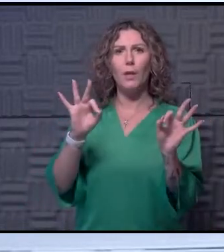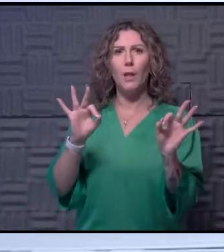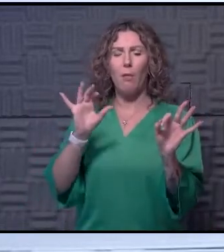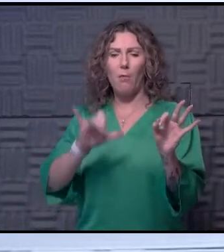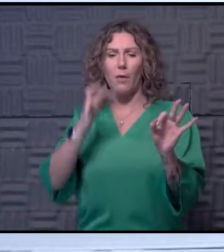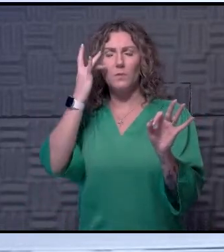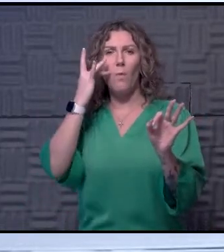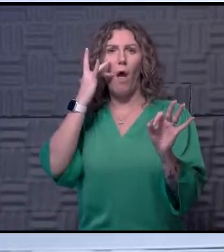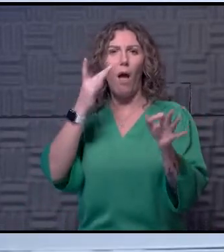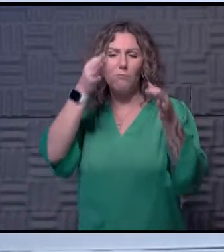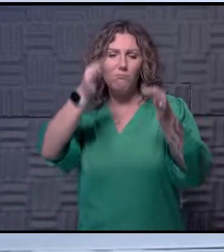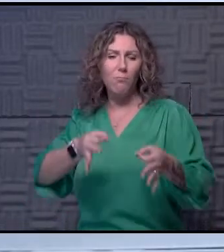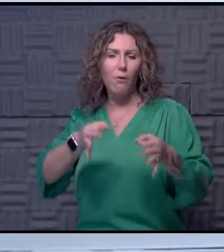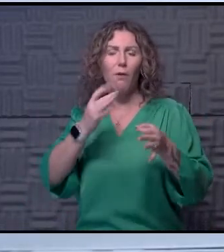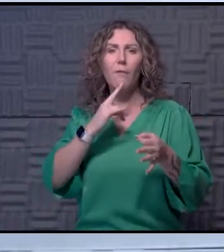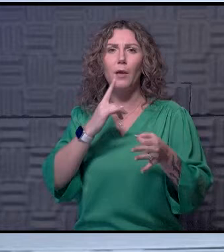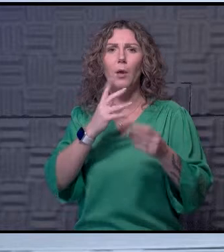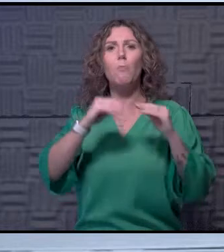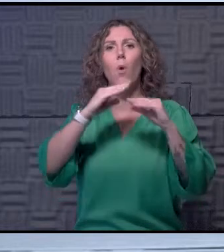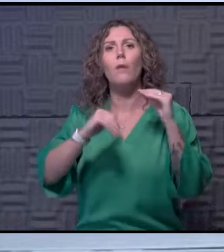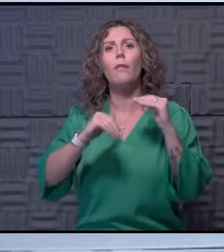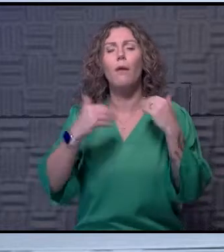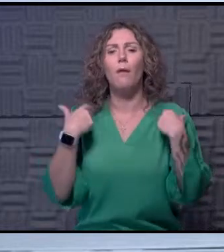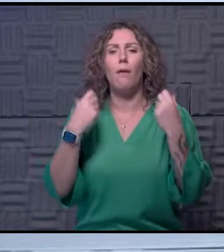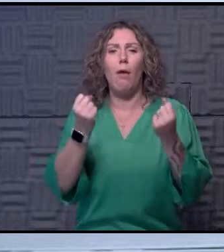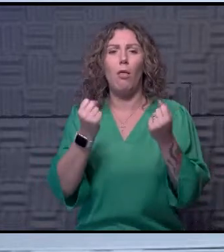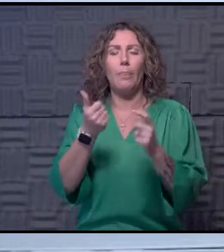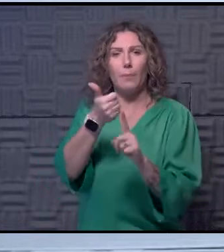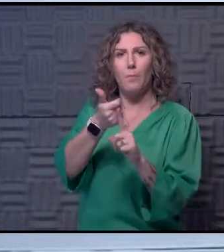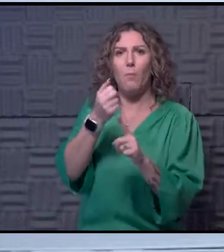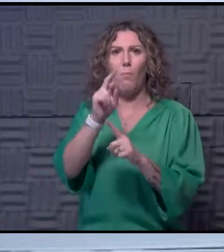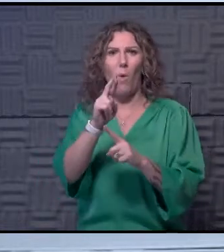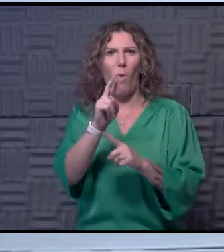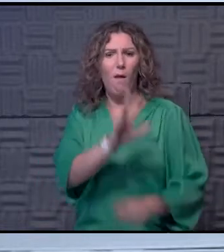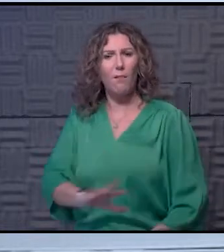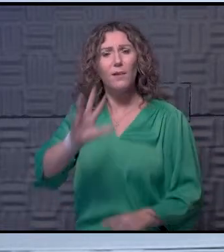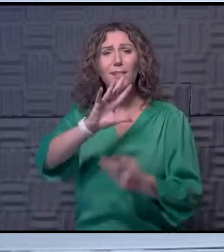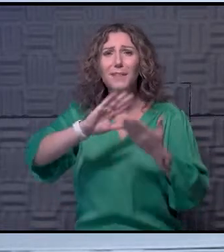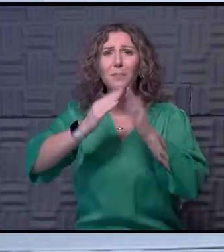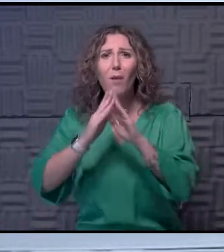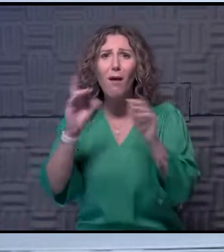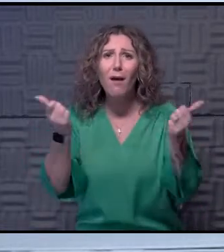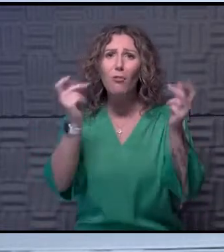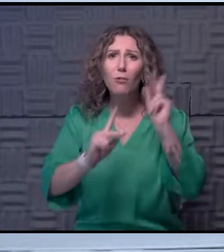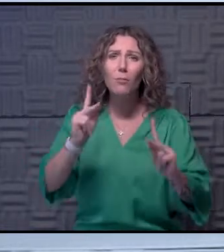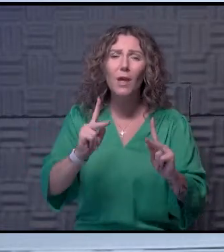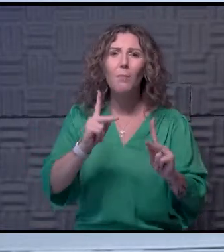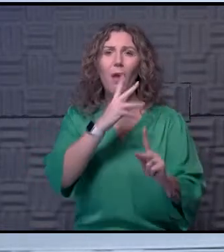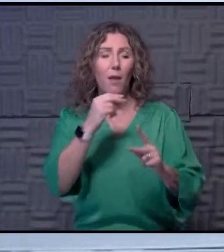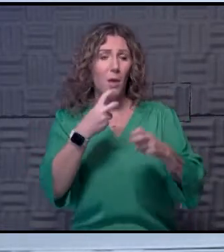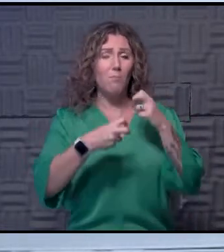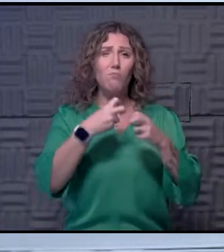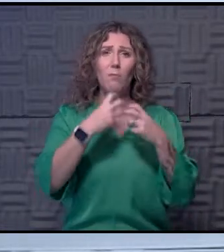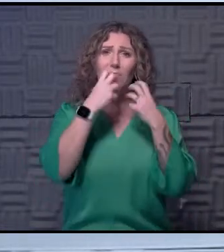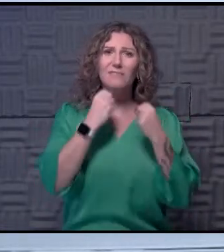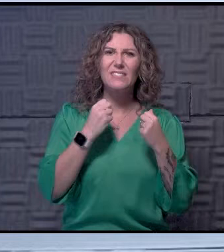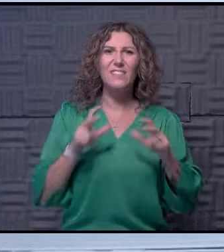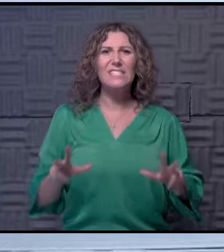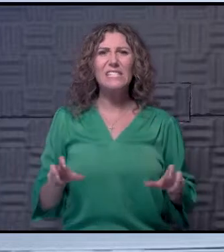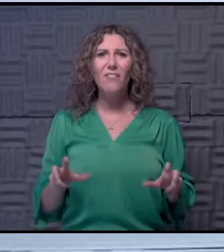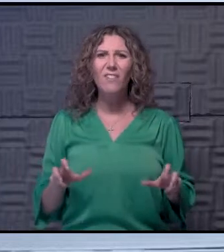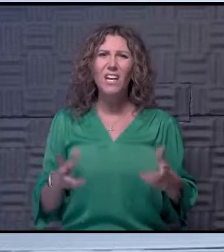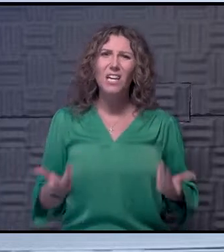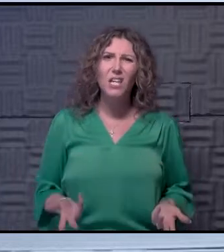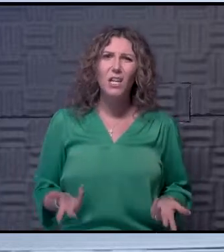more than they care about the health of themselves or their surrounding community. And sometimes it's a problem of values of selfishness. They care more